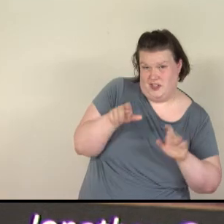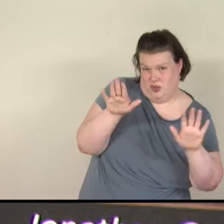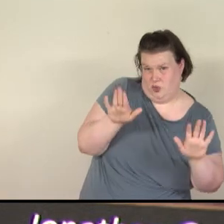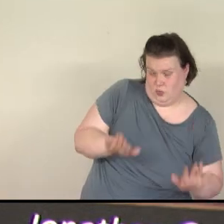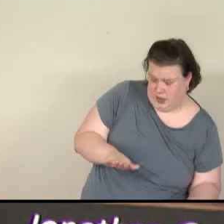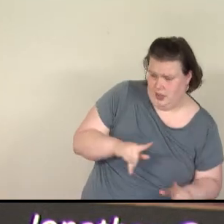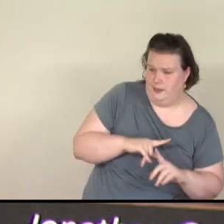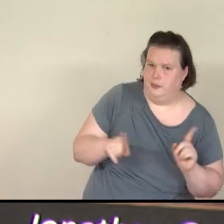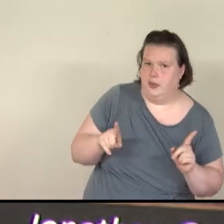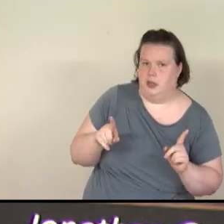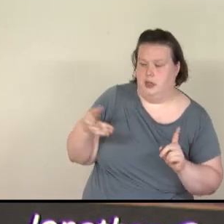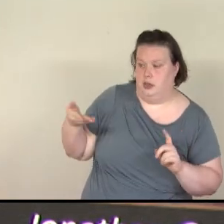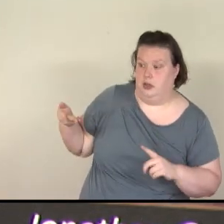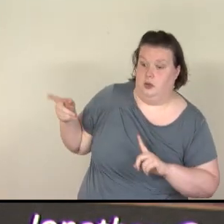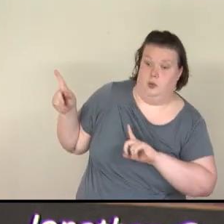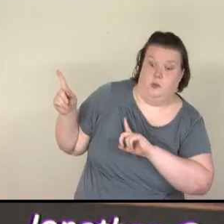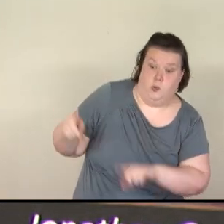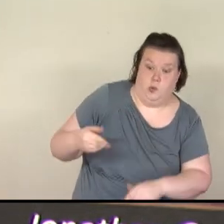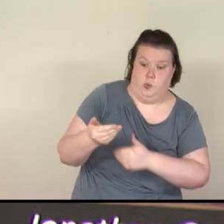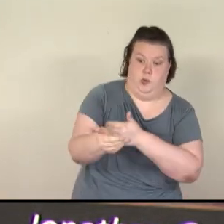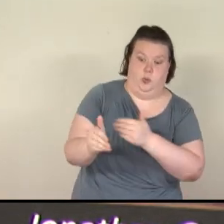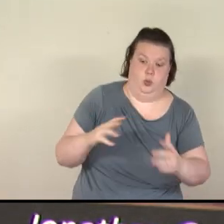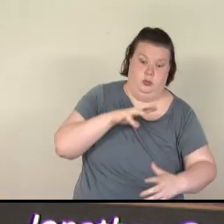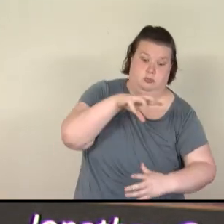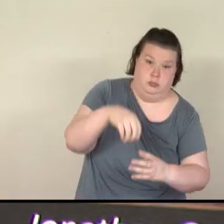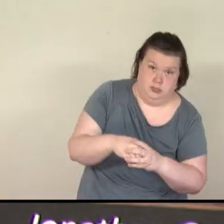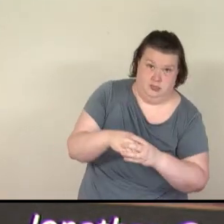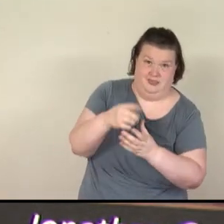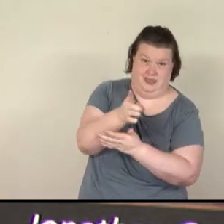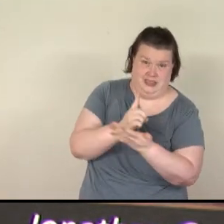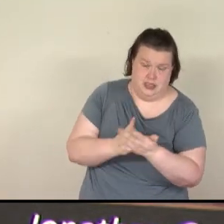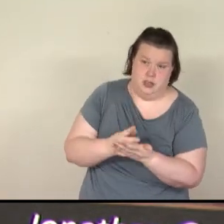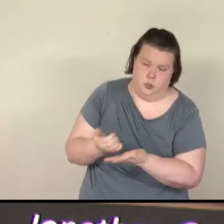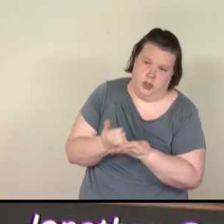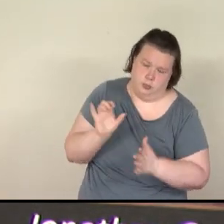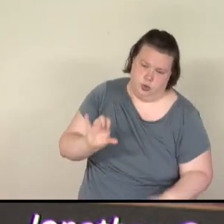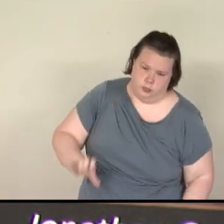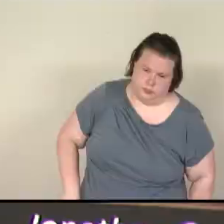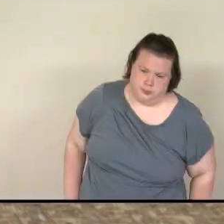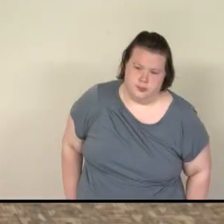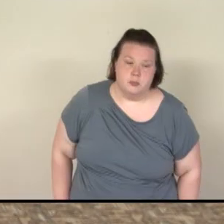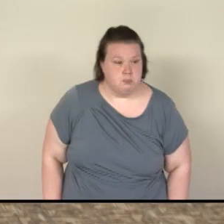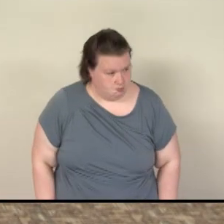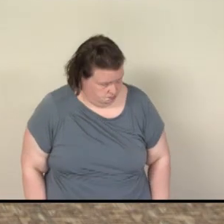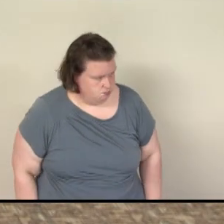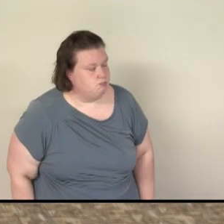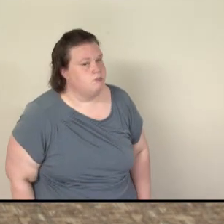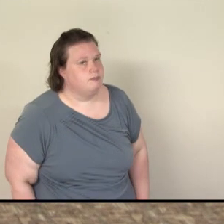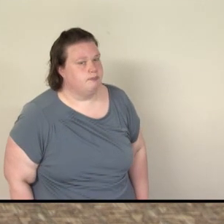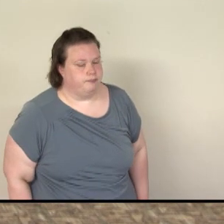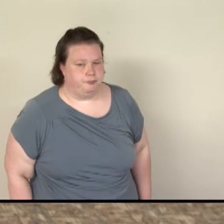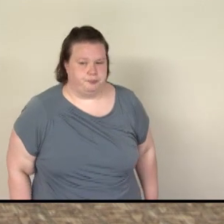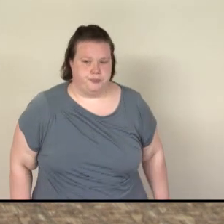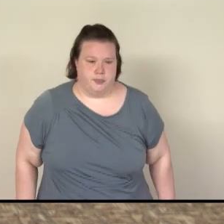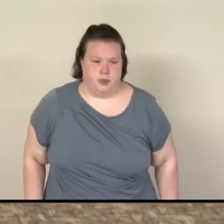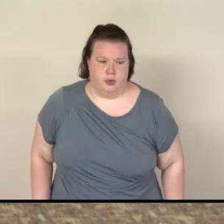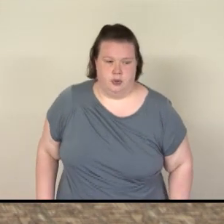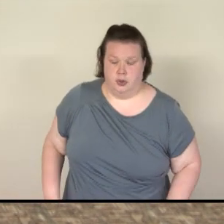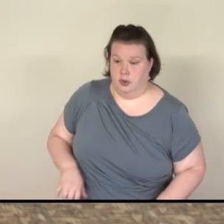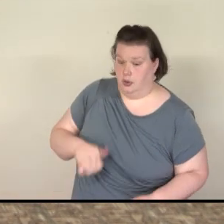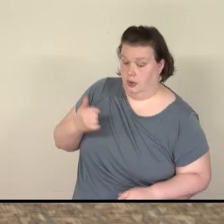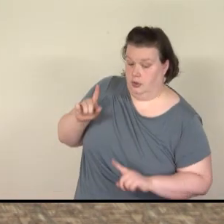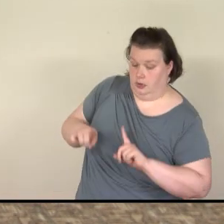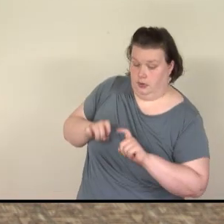think having them in the room when this design is being discussed would be helpful as well. Okay. Any